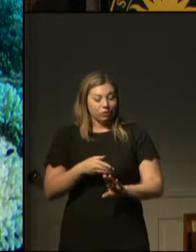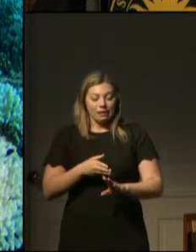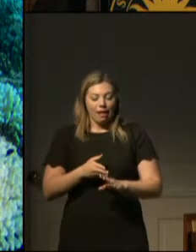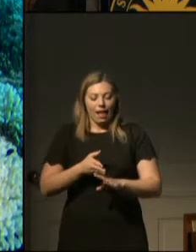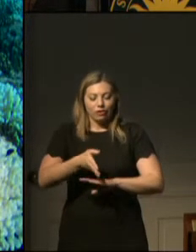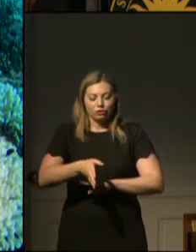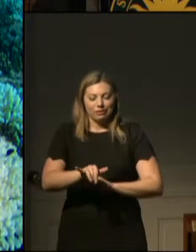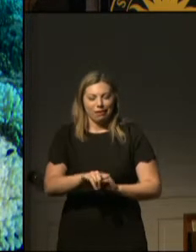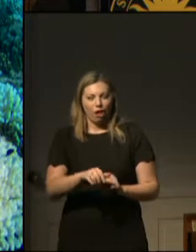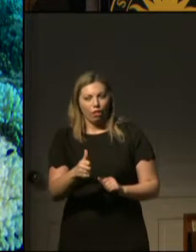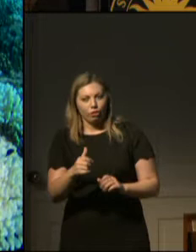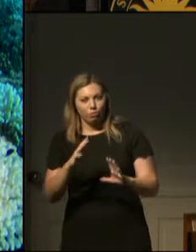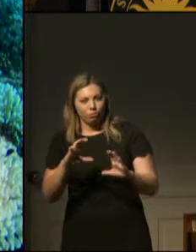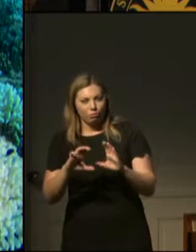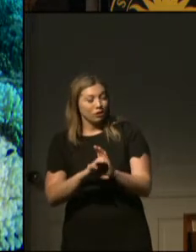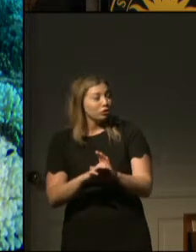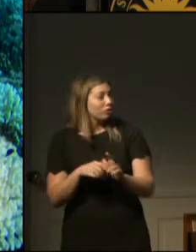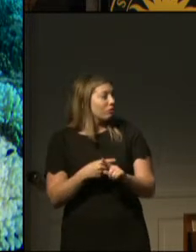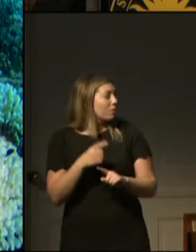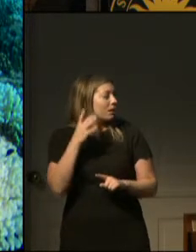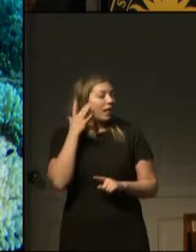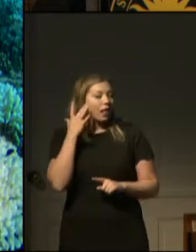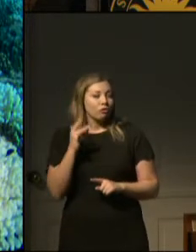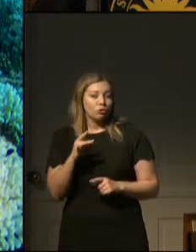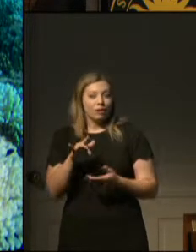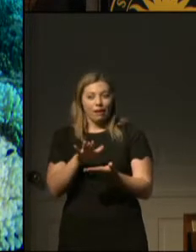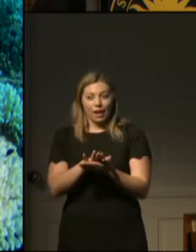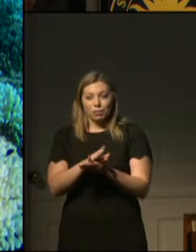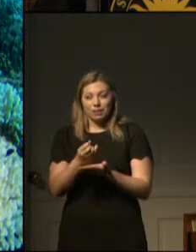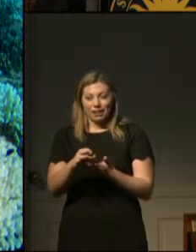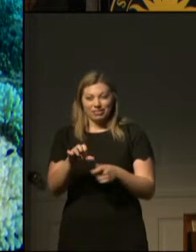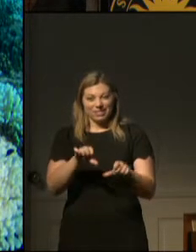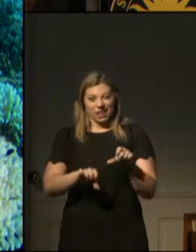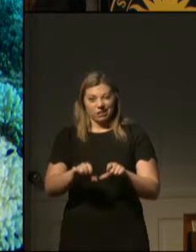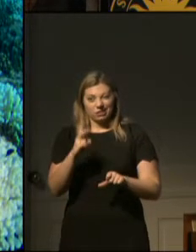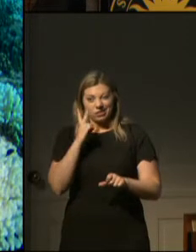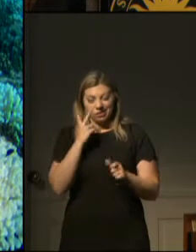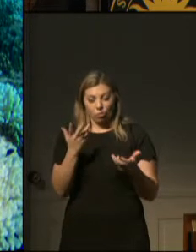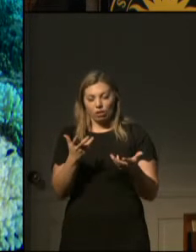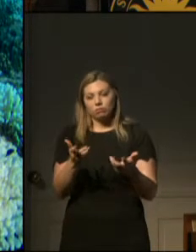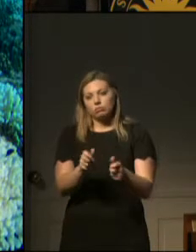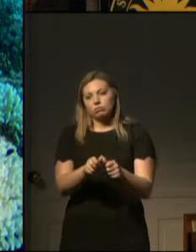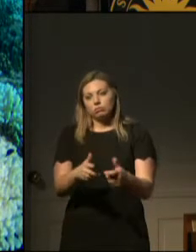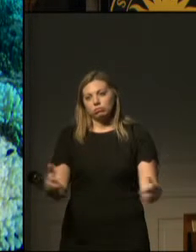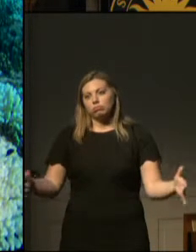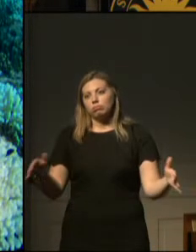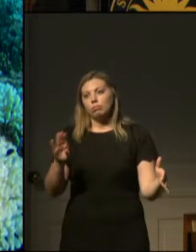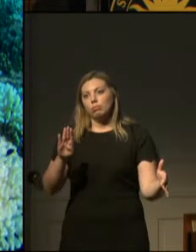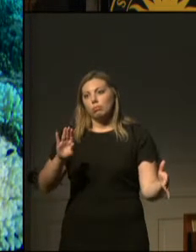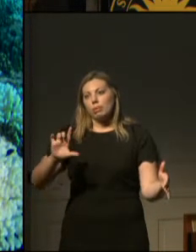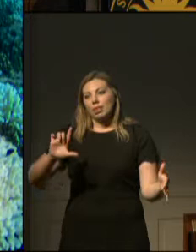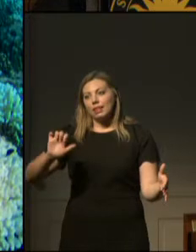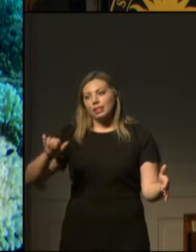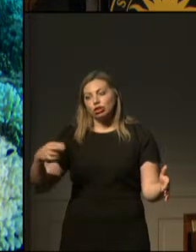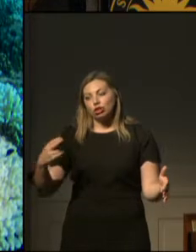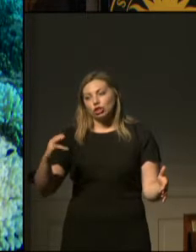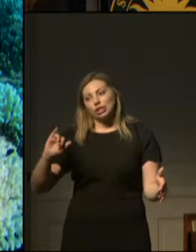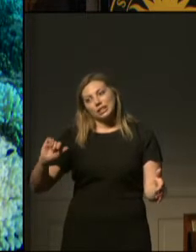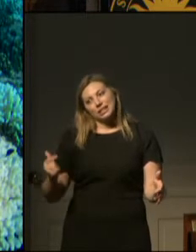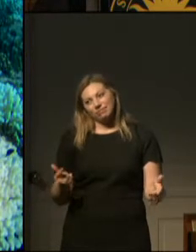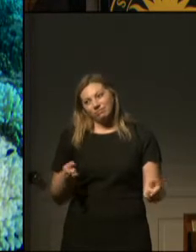by scientists at California Academy of Sciences, and they saw widespread bleaching in this area.